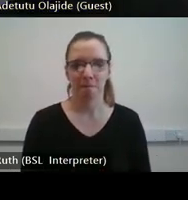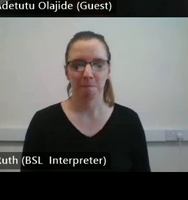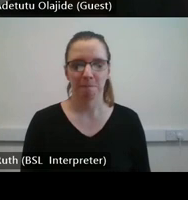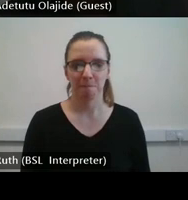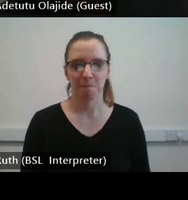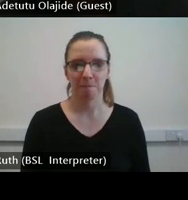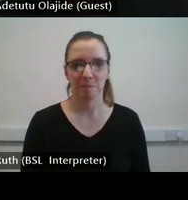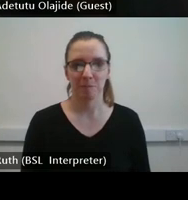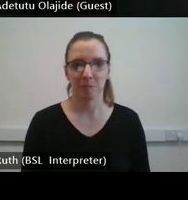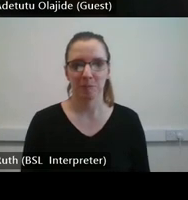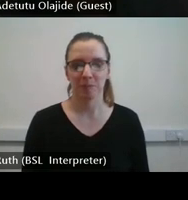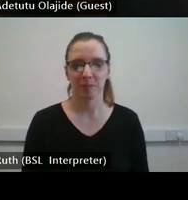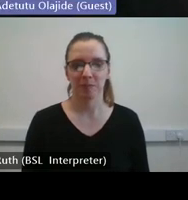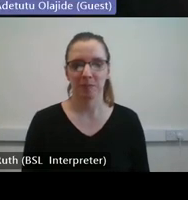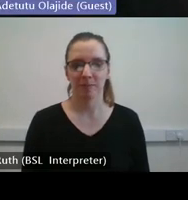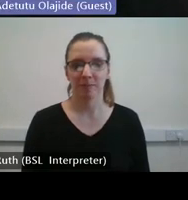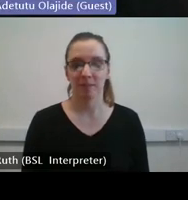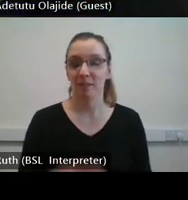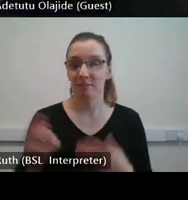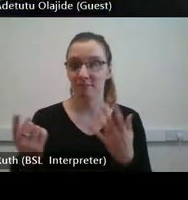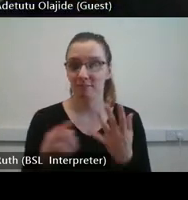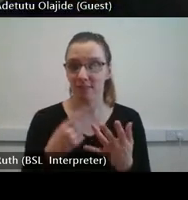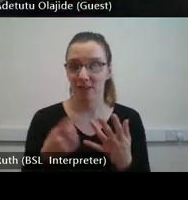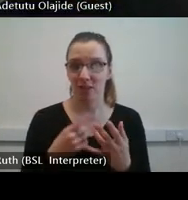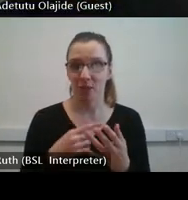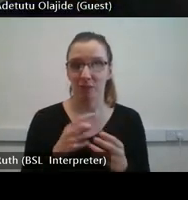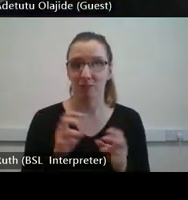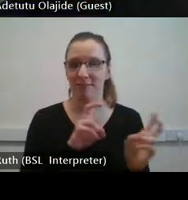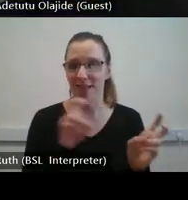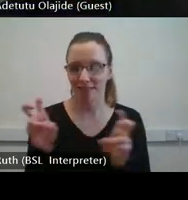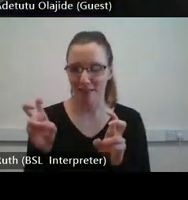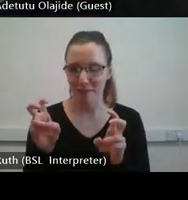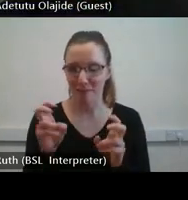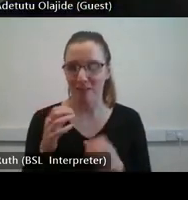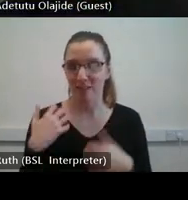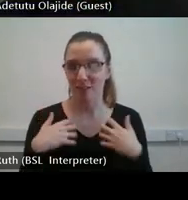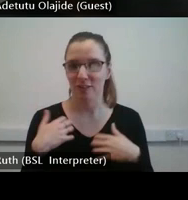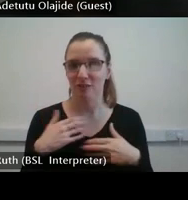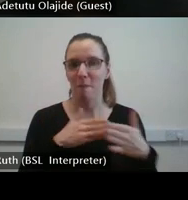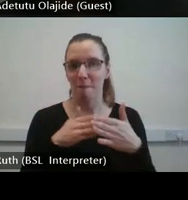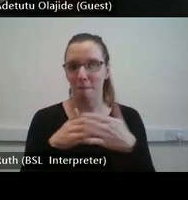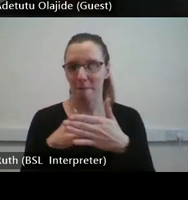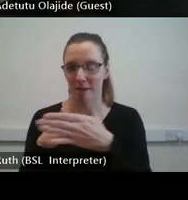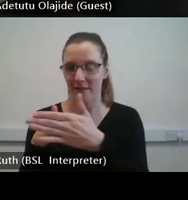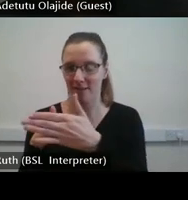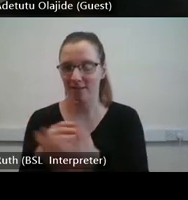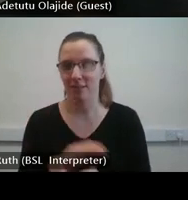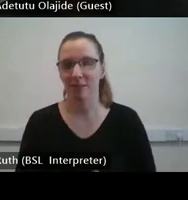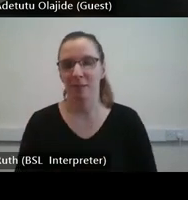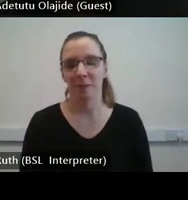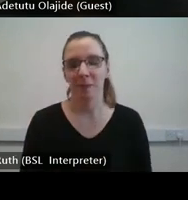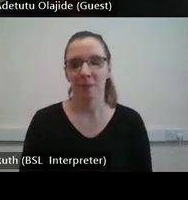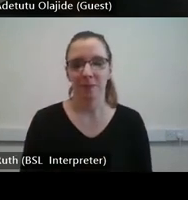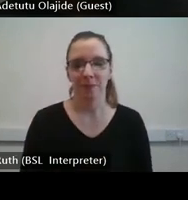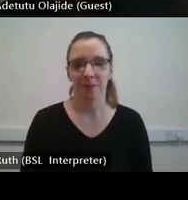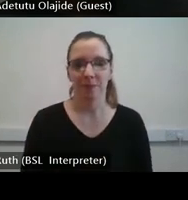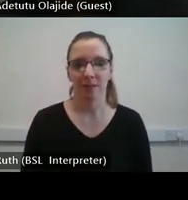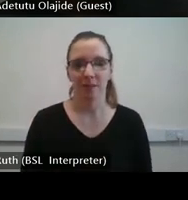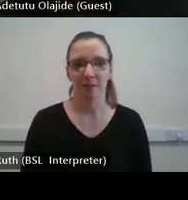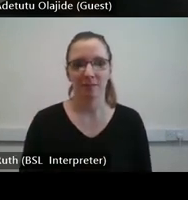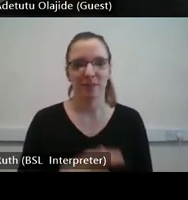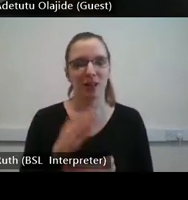Okay, so another one coming through the slide, there's a theme around barriers that are in place. Now, I'm not sure if